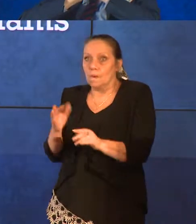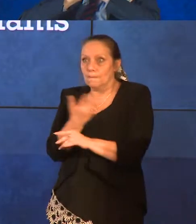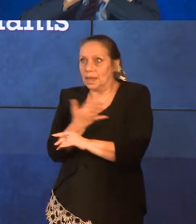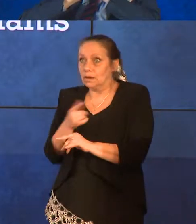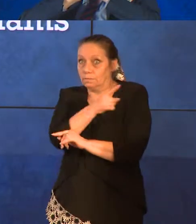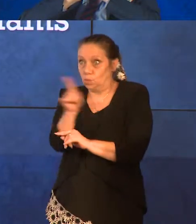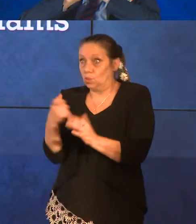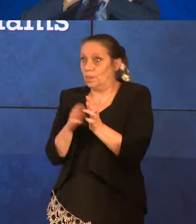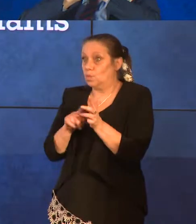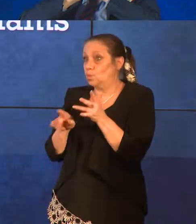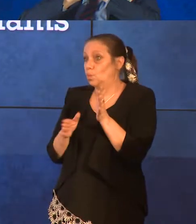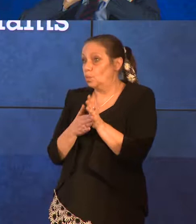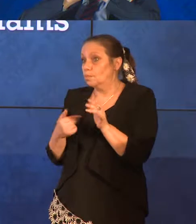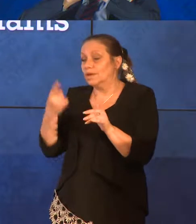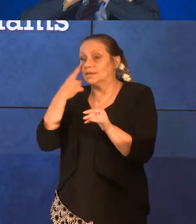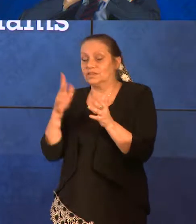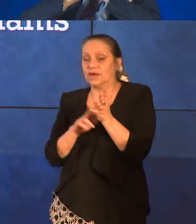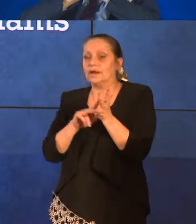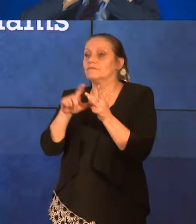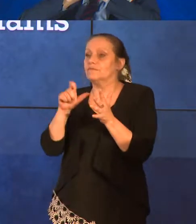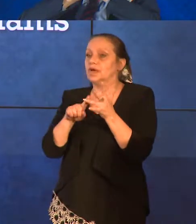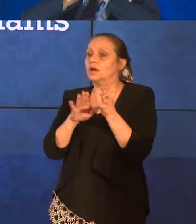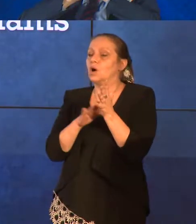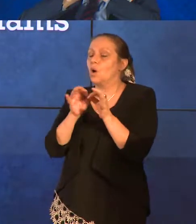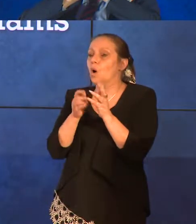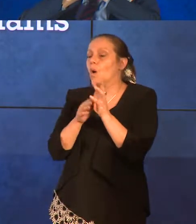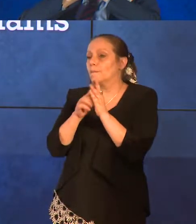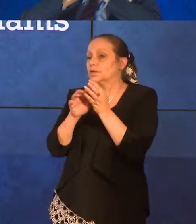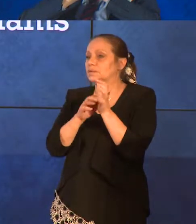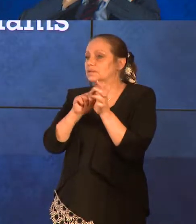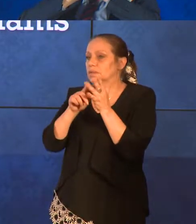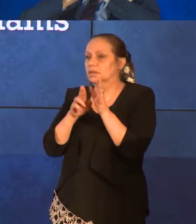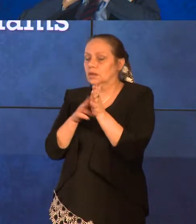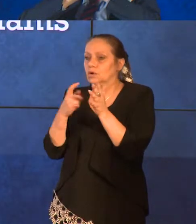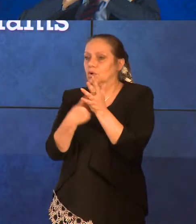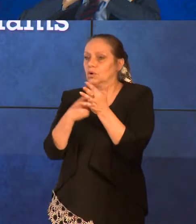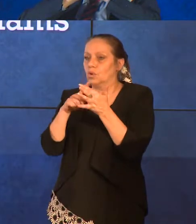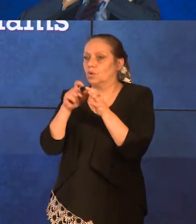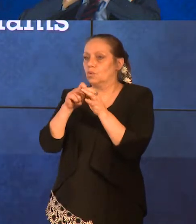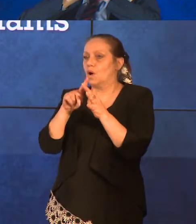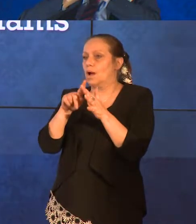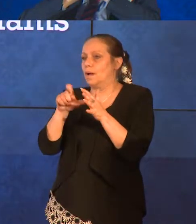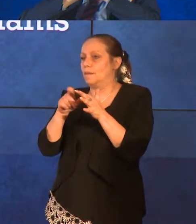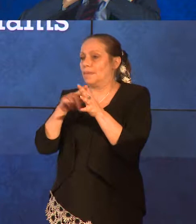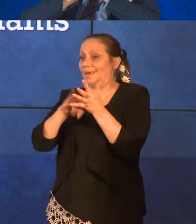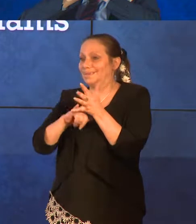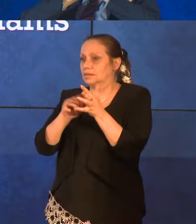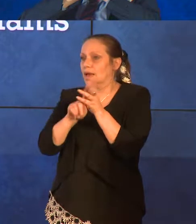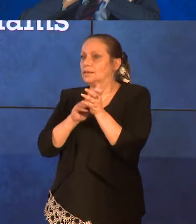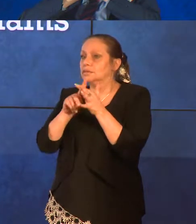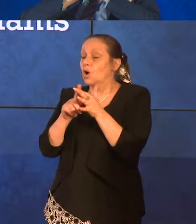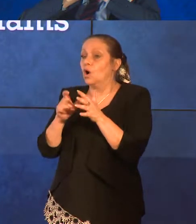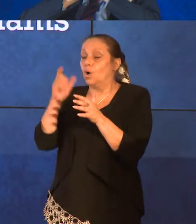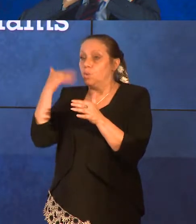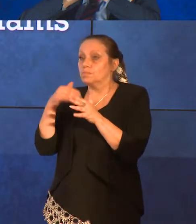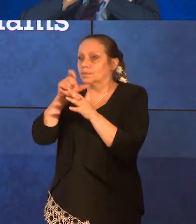saw the report from the Victorian Ombudsman late last year on Rebecca's case. And she was a woman with disability who